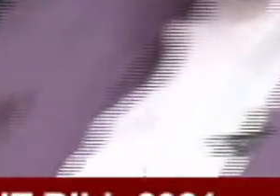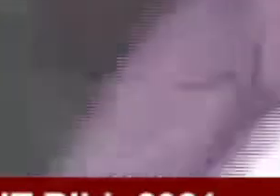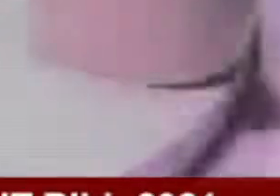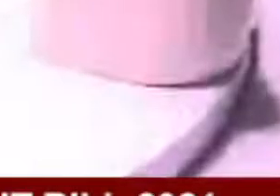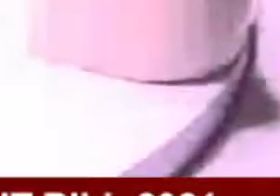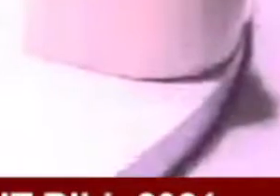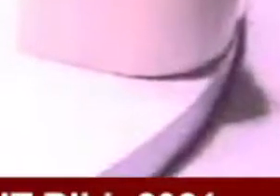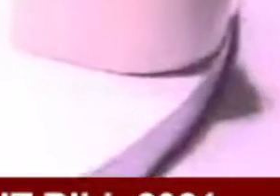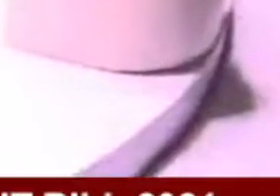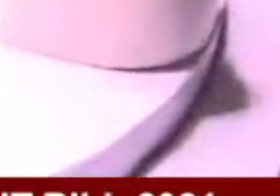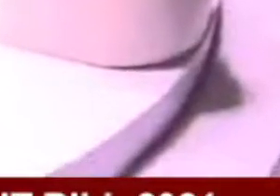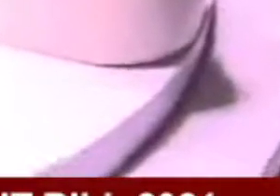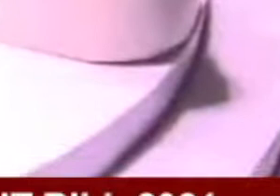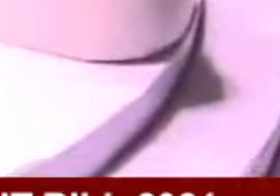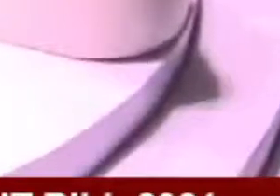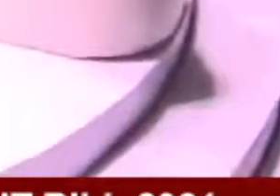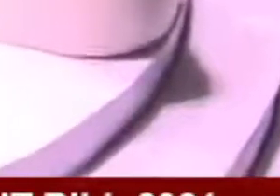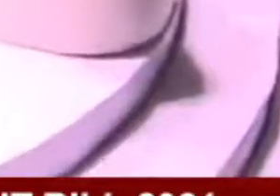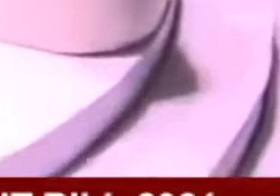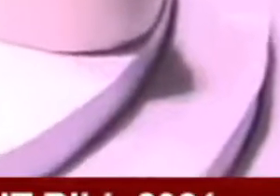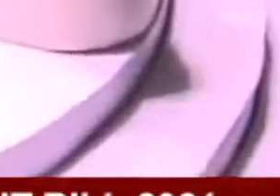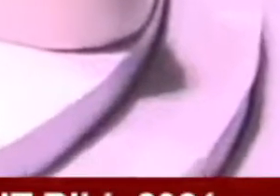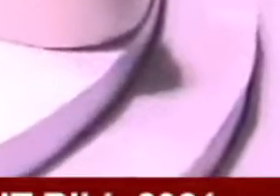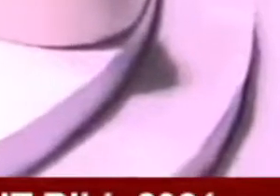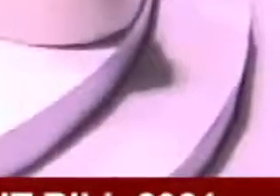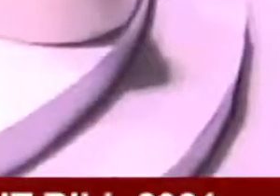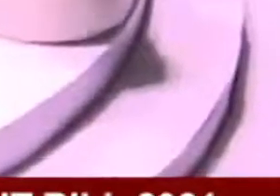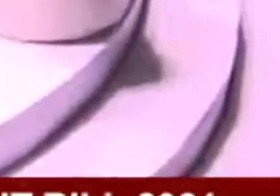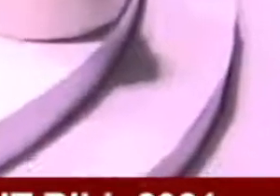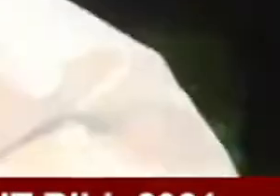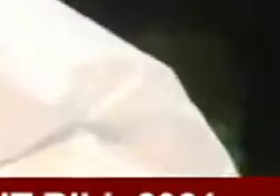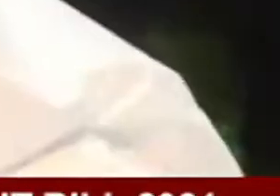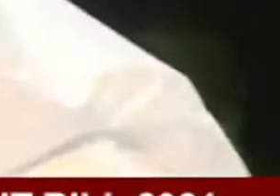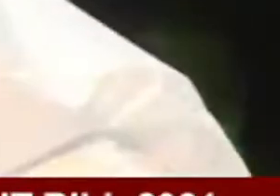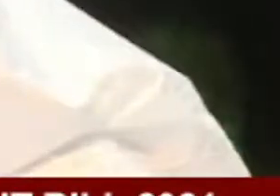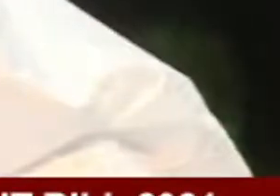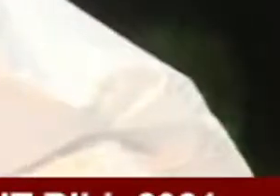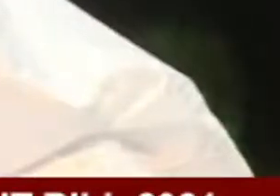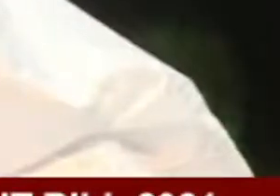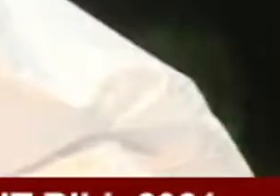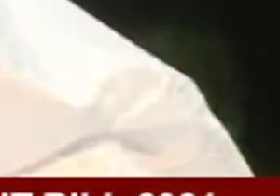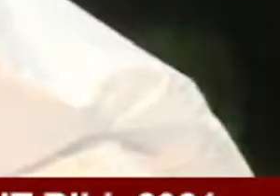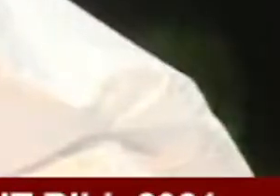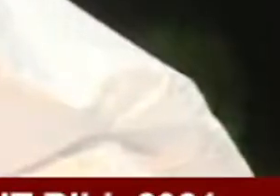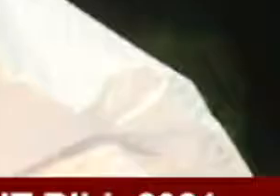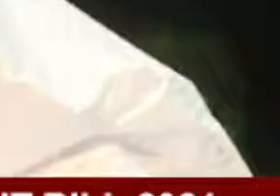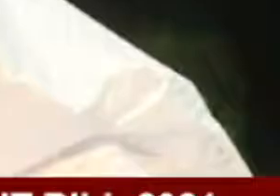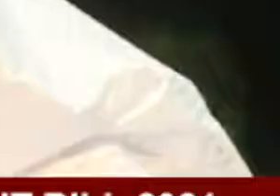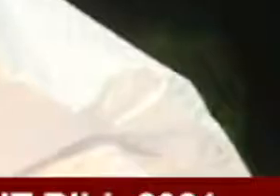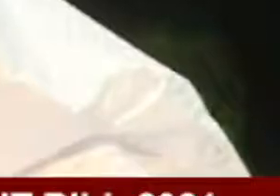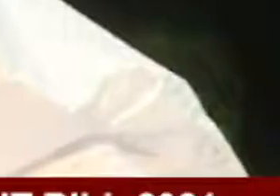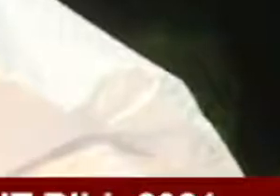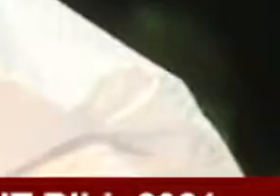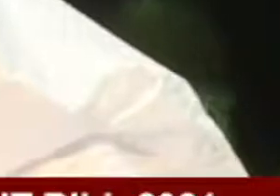IPAC, Alhaji Yabagi Sani. Thank you so much for coming. Thank you for having me. We have contributors for this